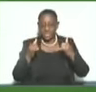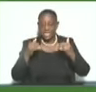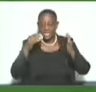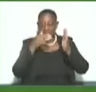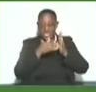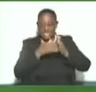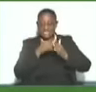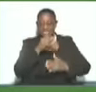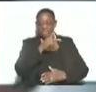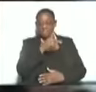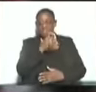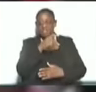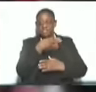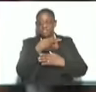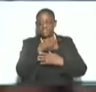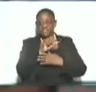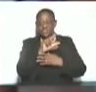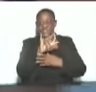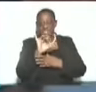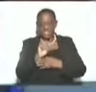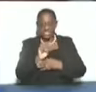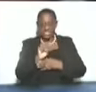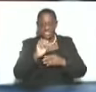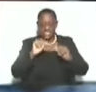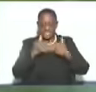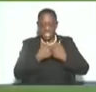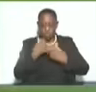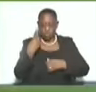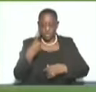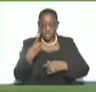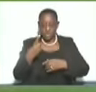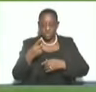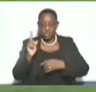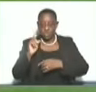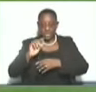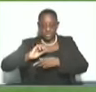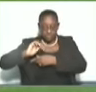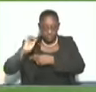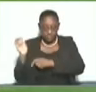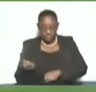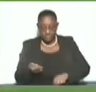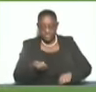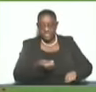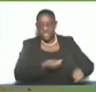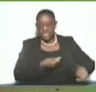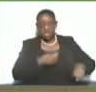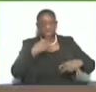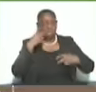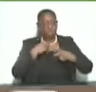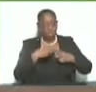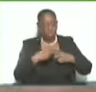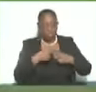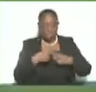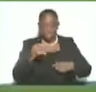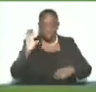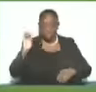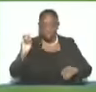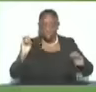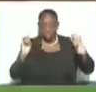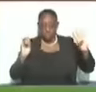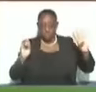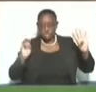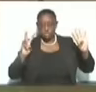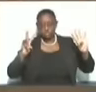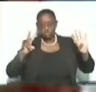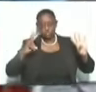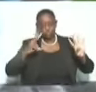Phillies yesterday. Game one of that series, Jazz batting cleanup would have a rough day at the plate. He went 0-for-4 with two